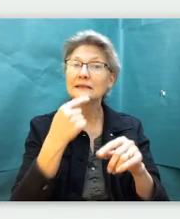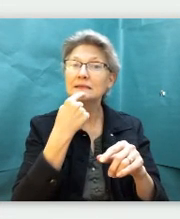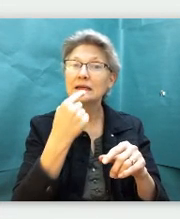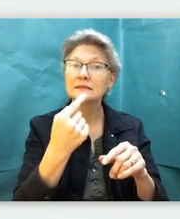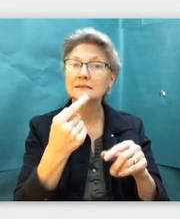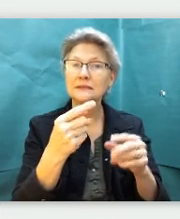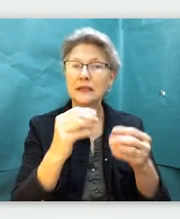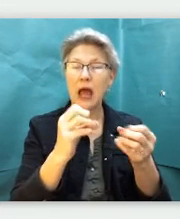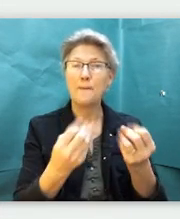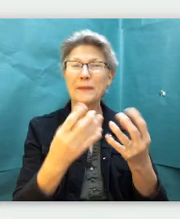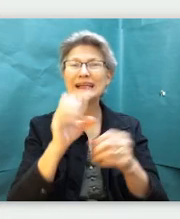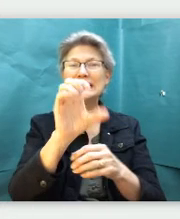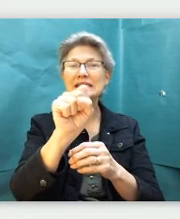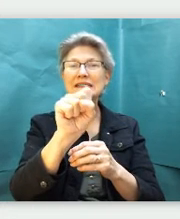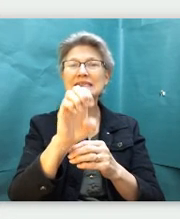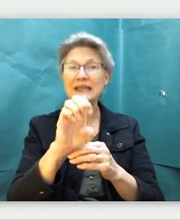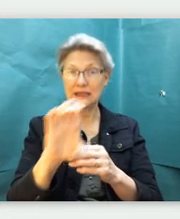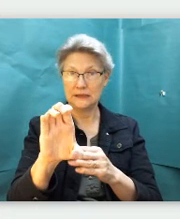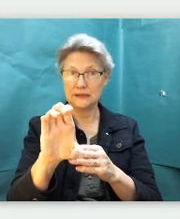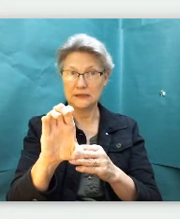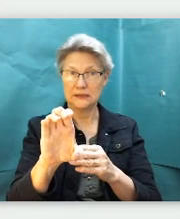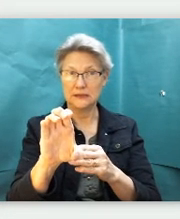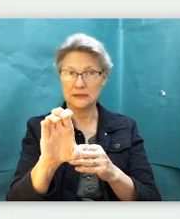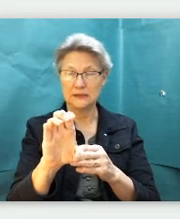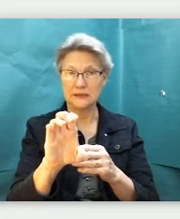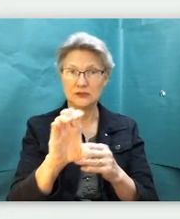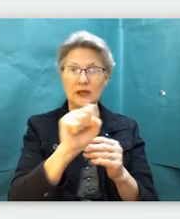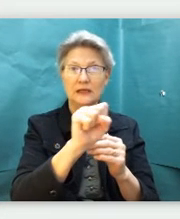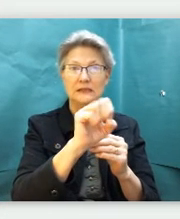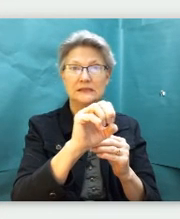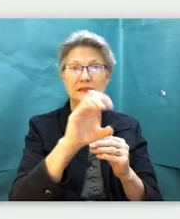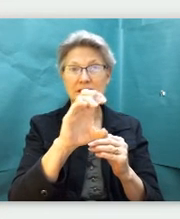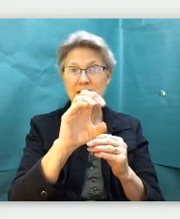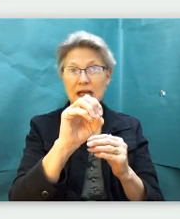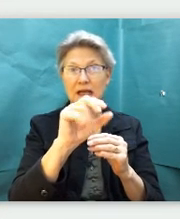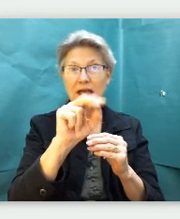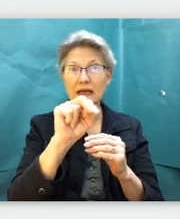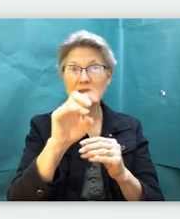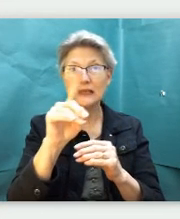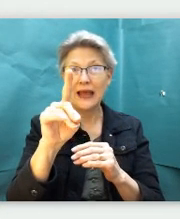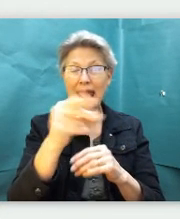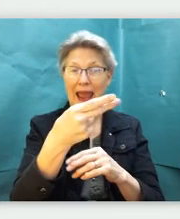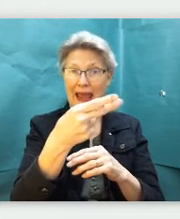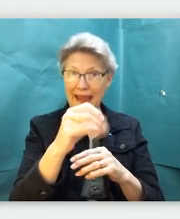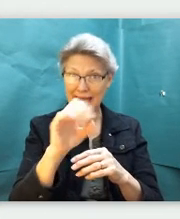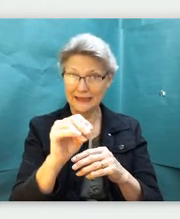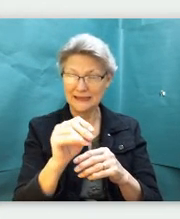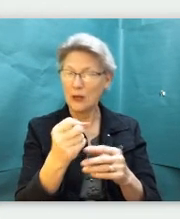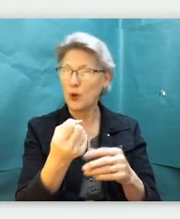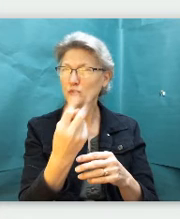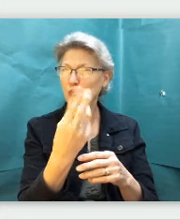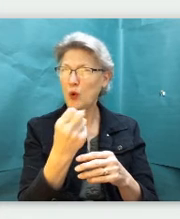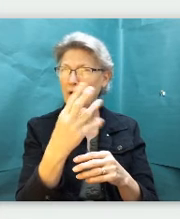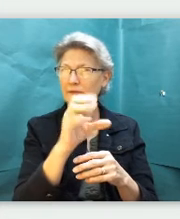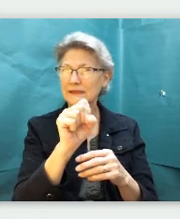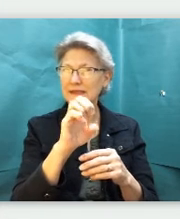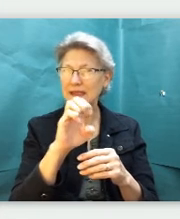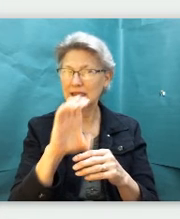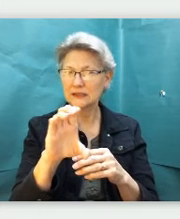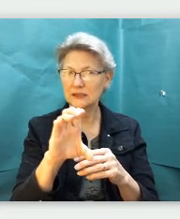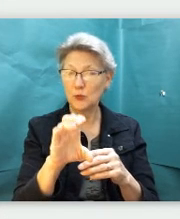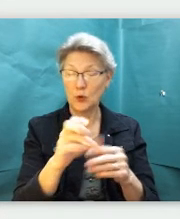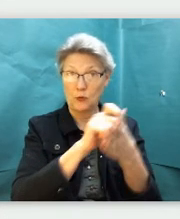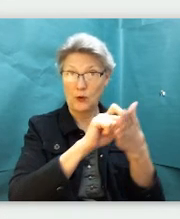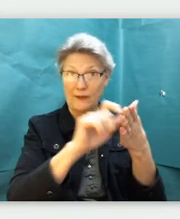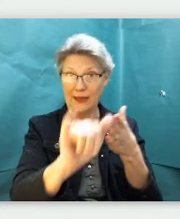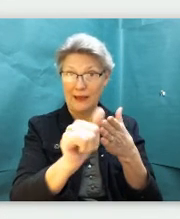we look at that, the second hand is at 12 seconds, I would agree. So we would write